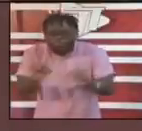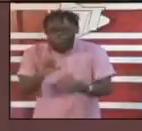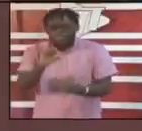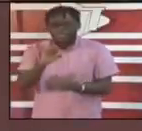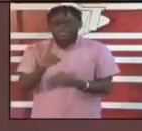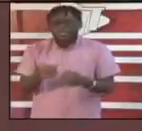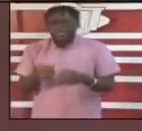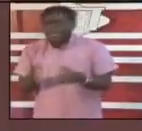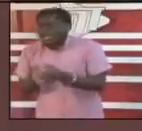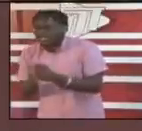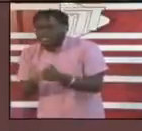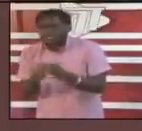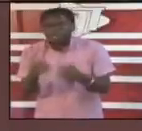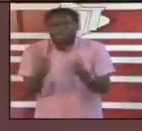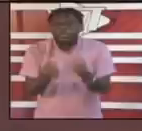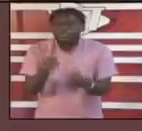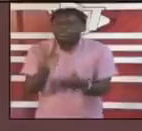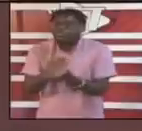pass for.